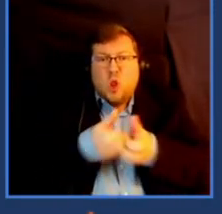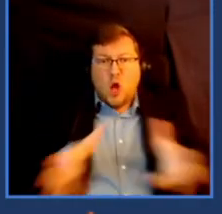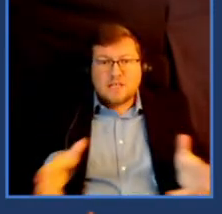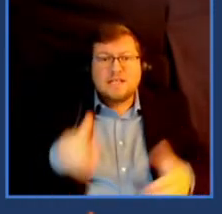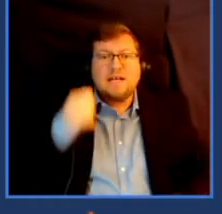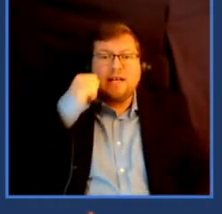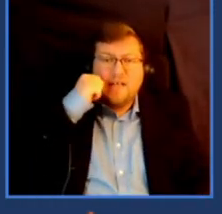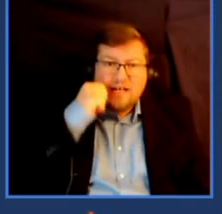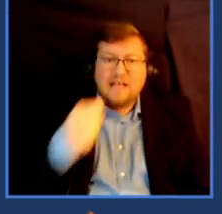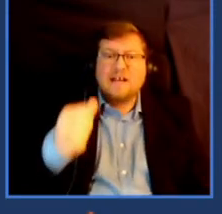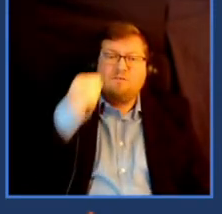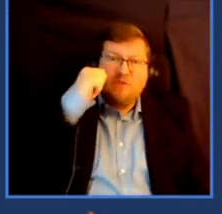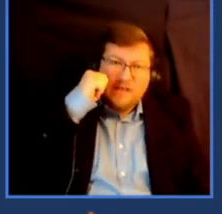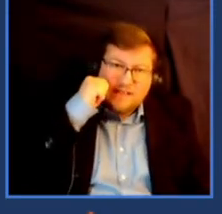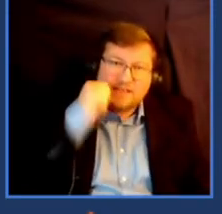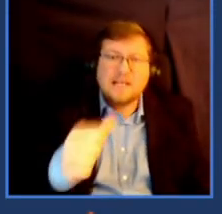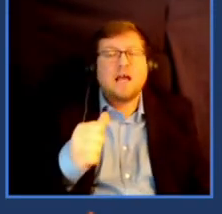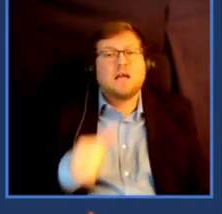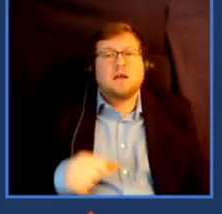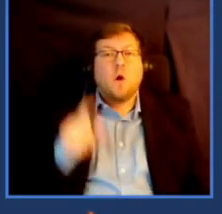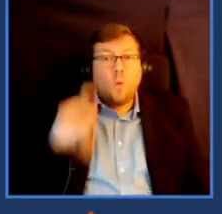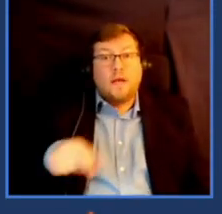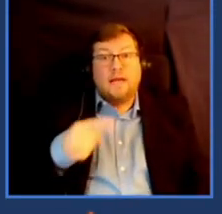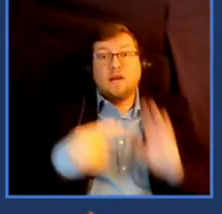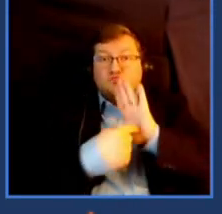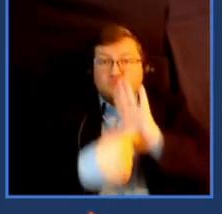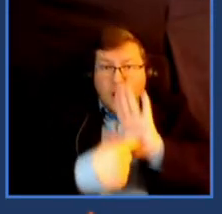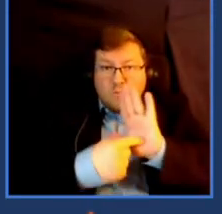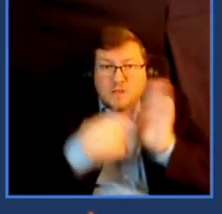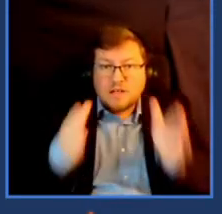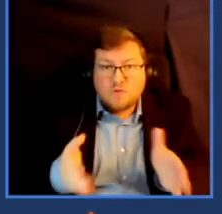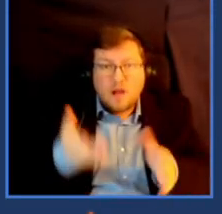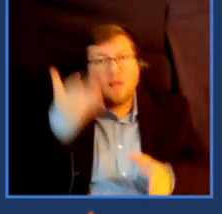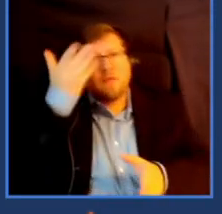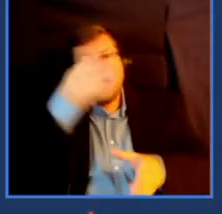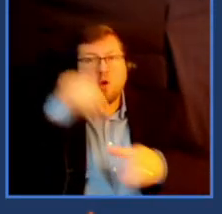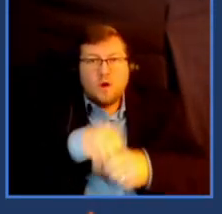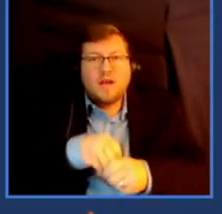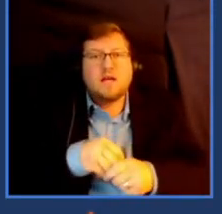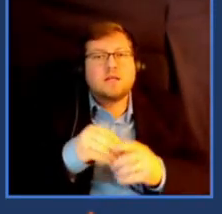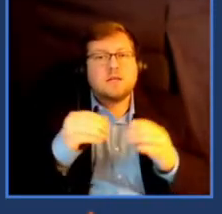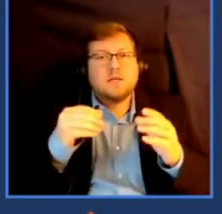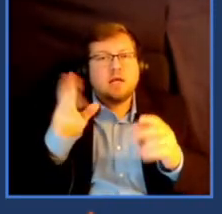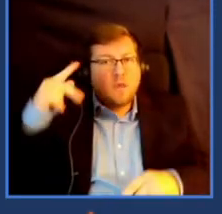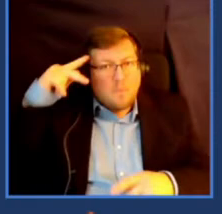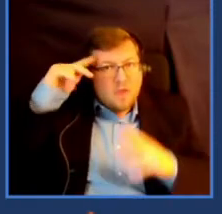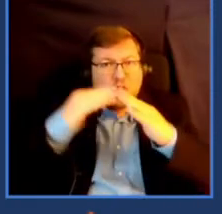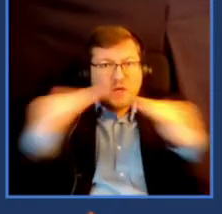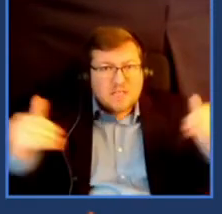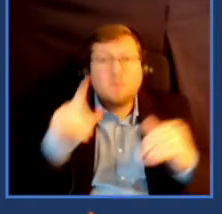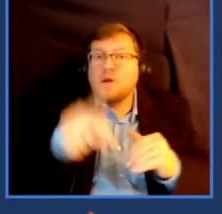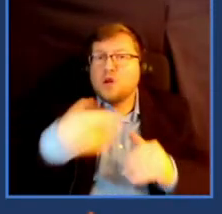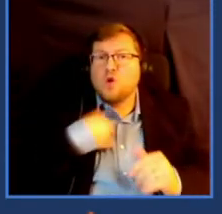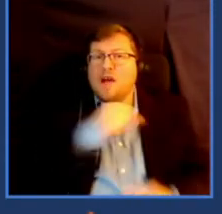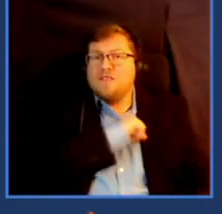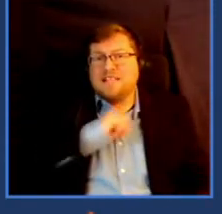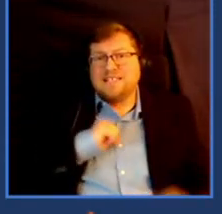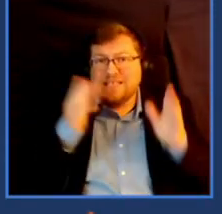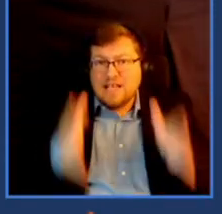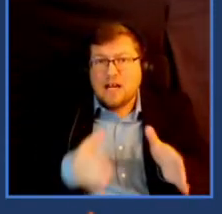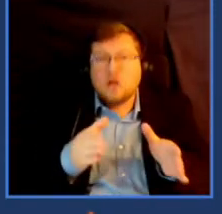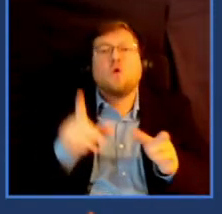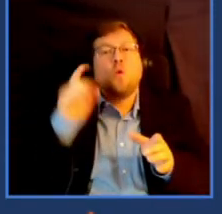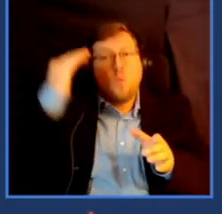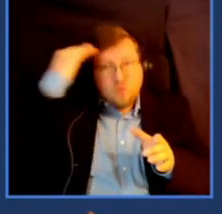voice in their democracy. They need senators who understand that we've got to get this virus under